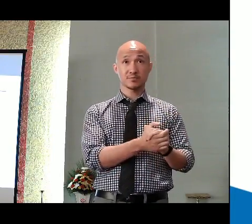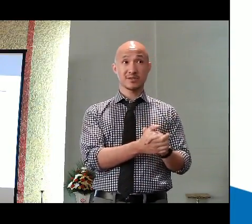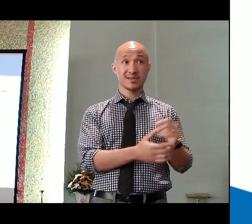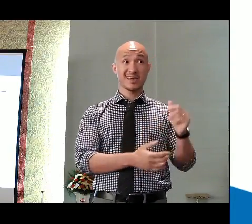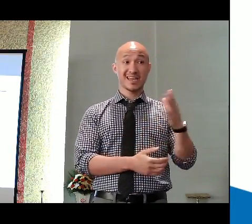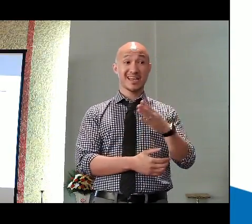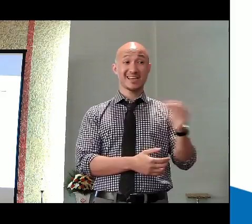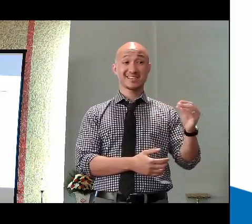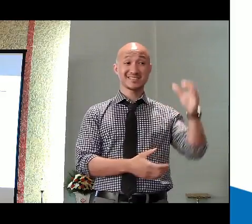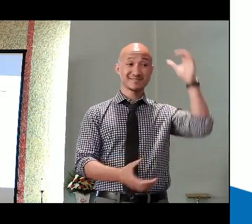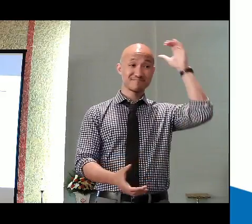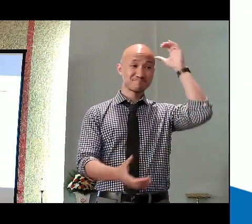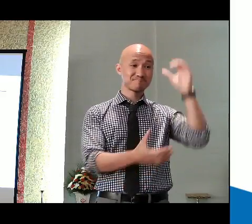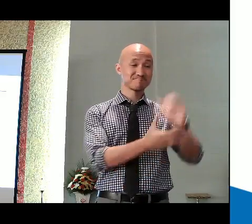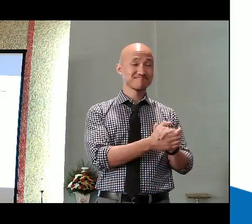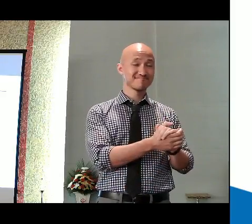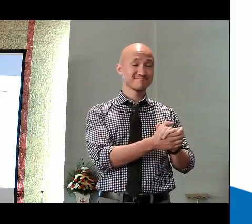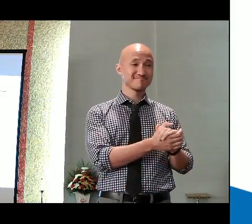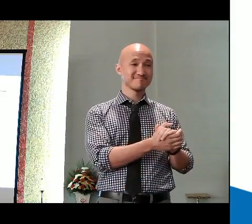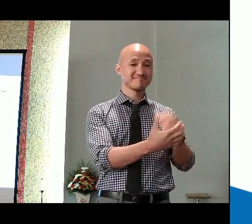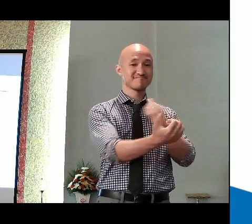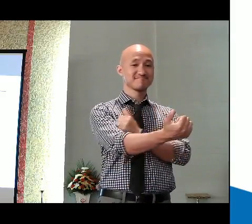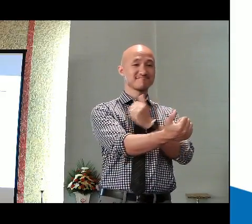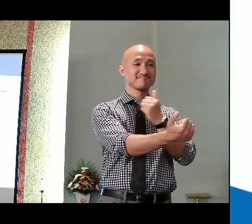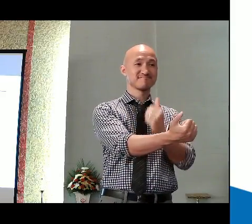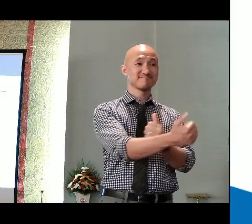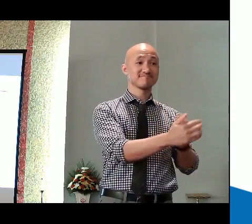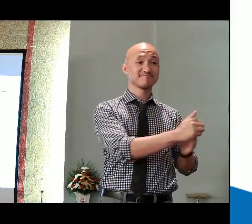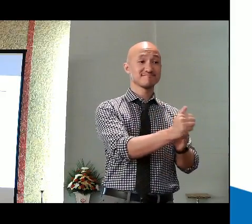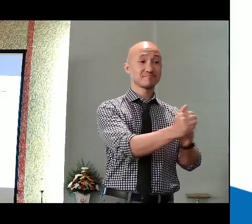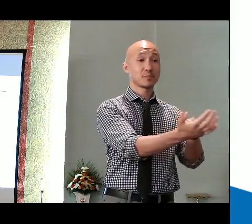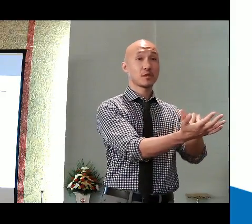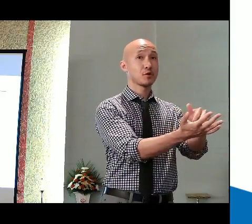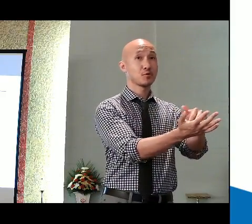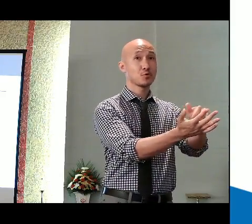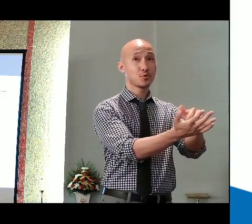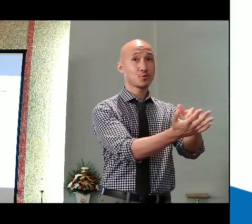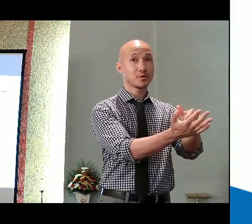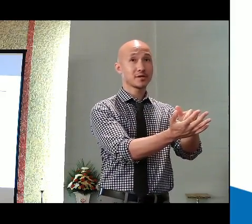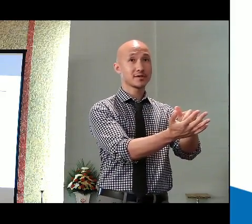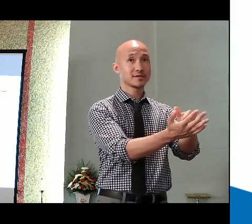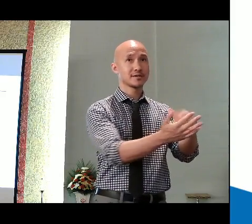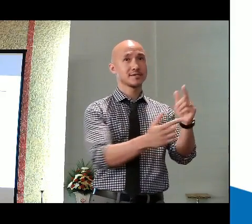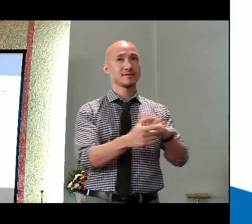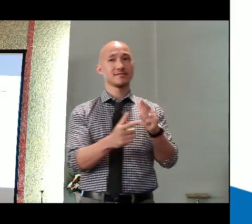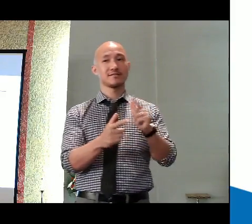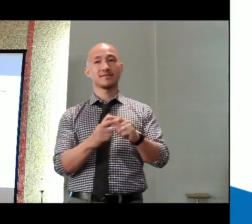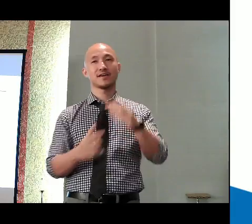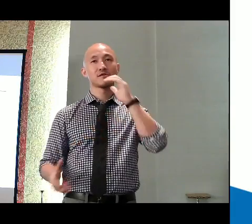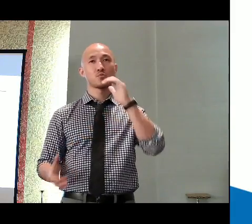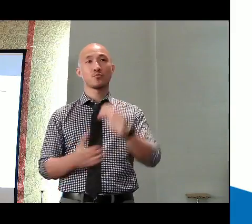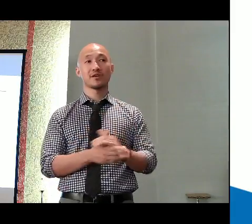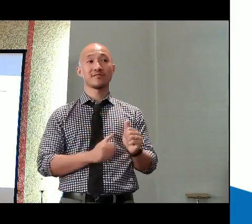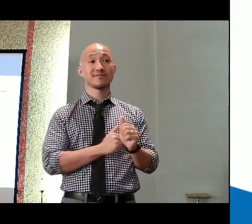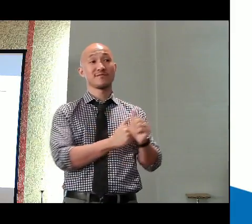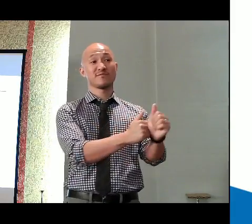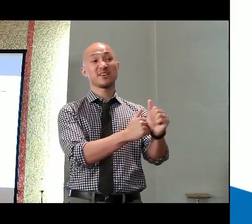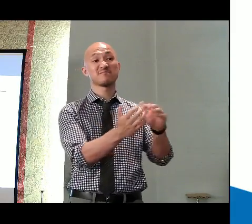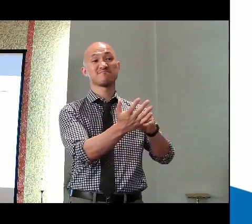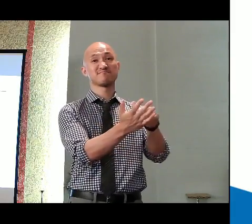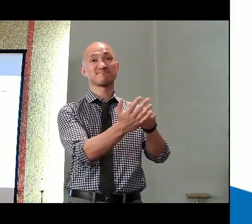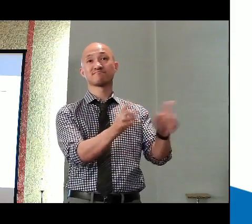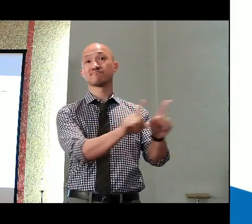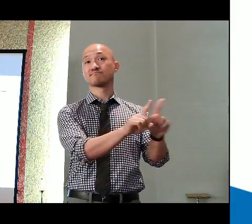me. I must be considerate how I'm dealing with her because God already has put her in subjection to me.